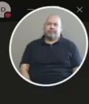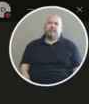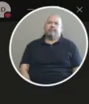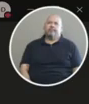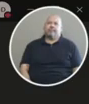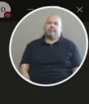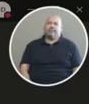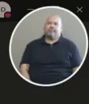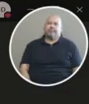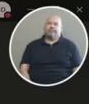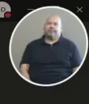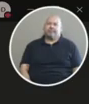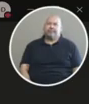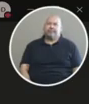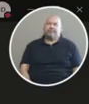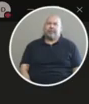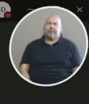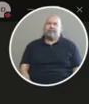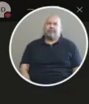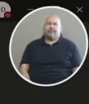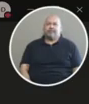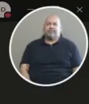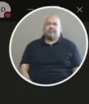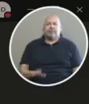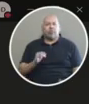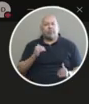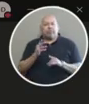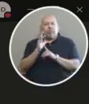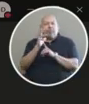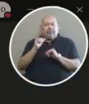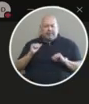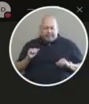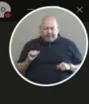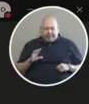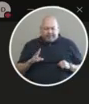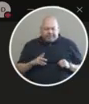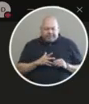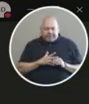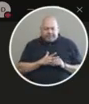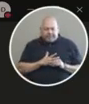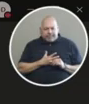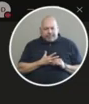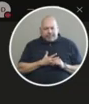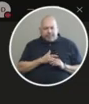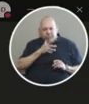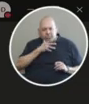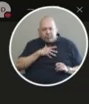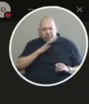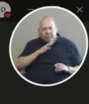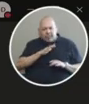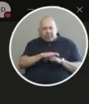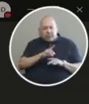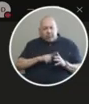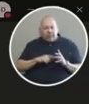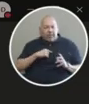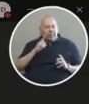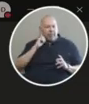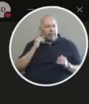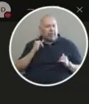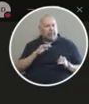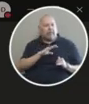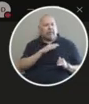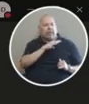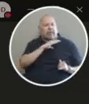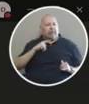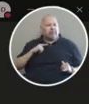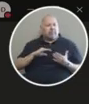Can Ms. you hear me? Yes, ma'am, we can Hello? hear you. Ms. Caballero, go ahead, ma'am. You have 3 minutes. Good afternoon. So what I've been hearing at this council